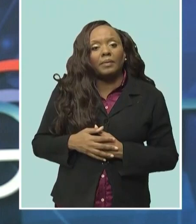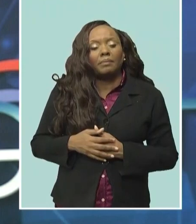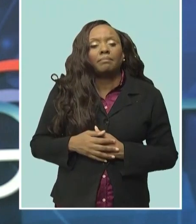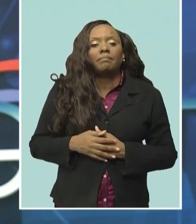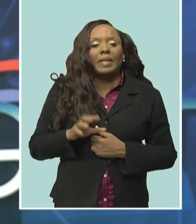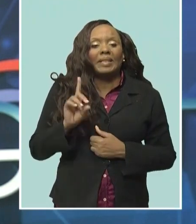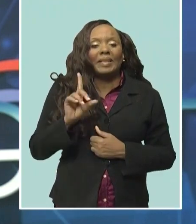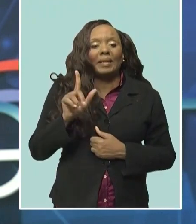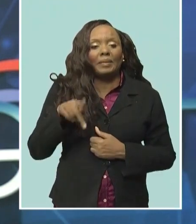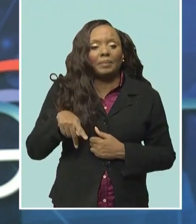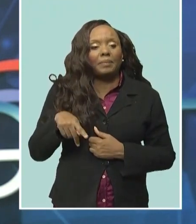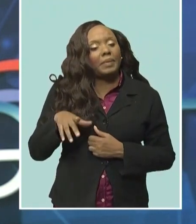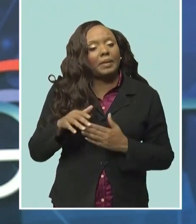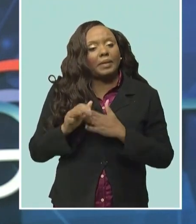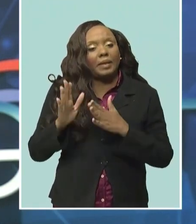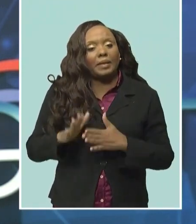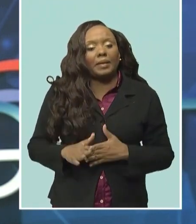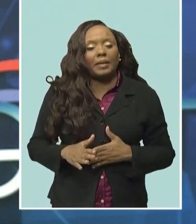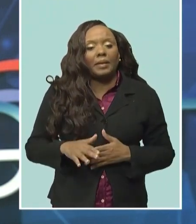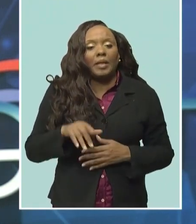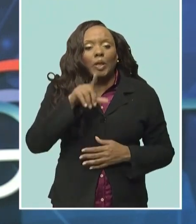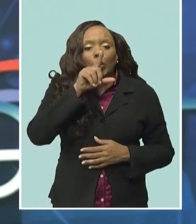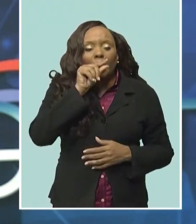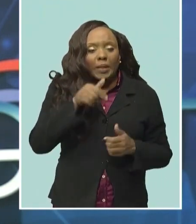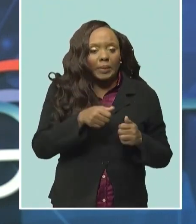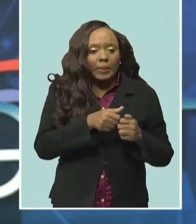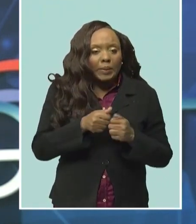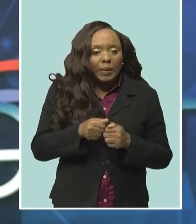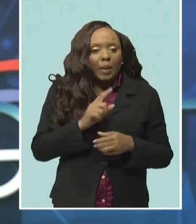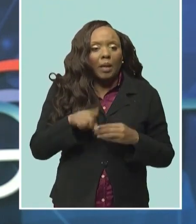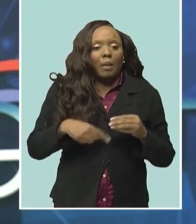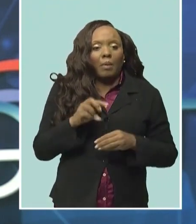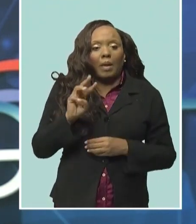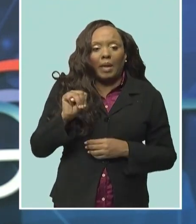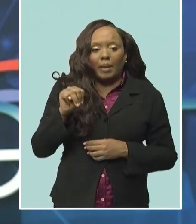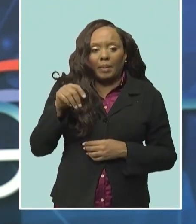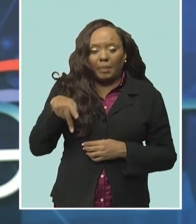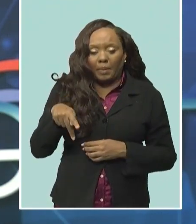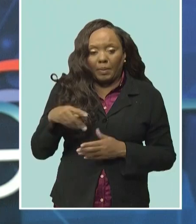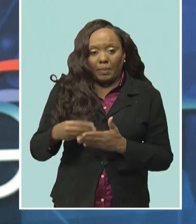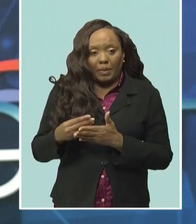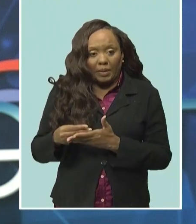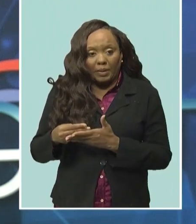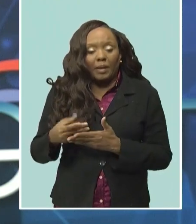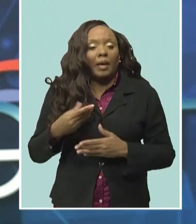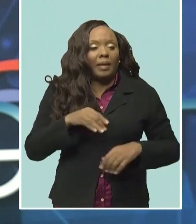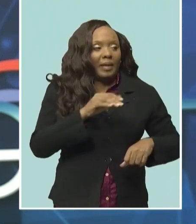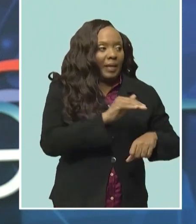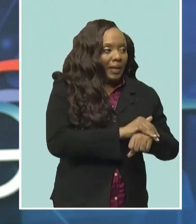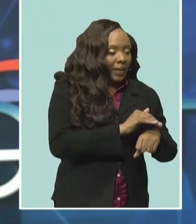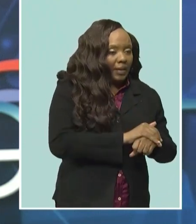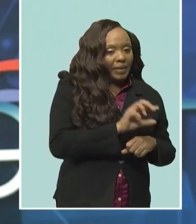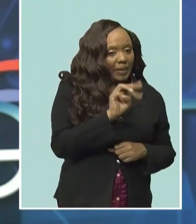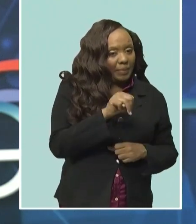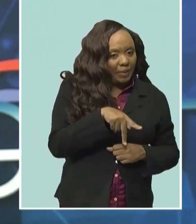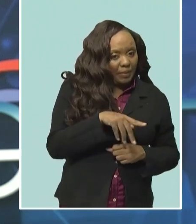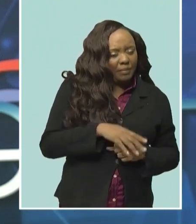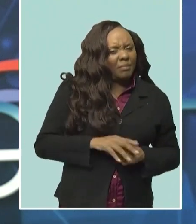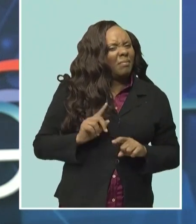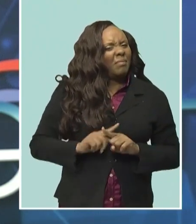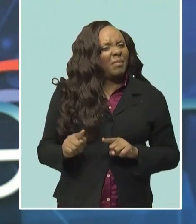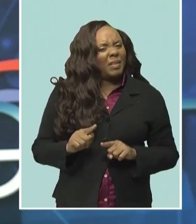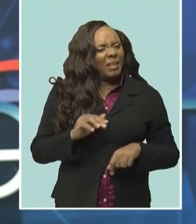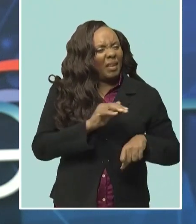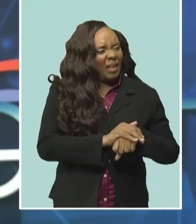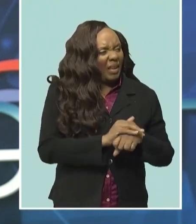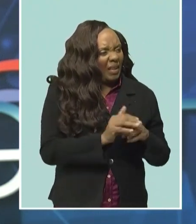making a comparison between what local MPs receive and their British counterparts. However, Senator Nichols notes the British leader receives